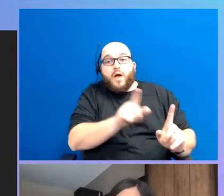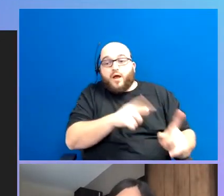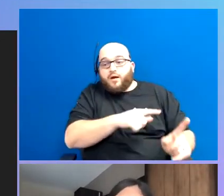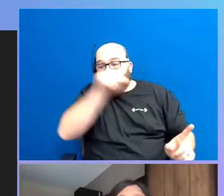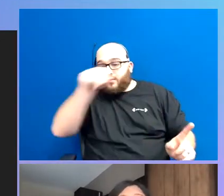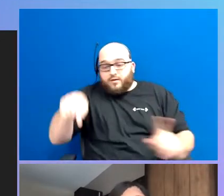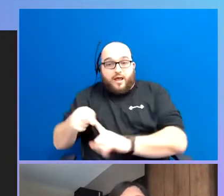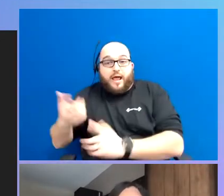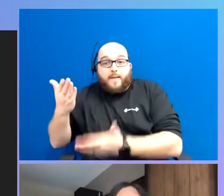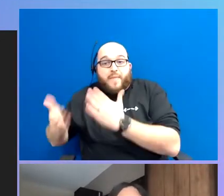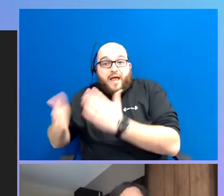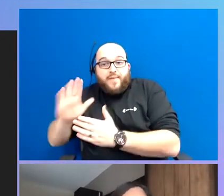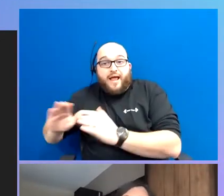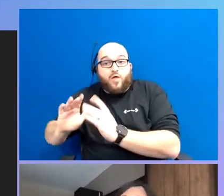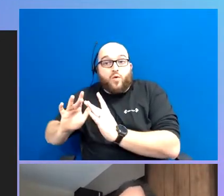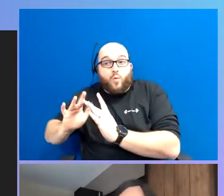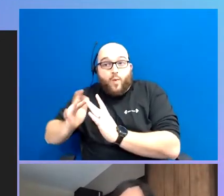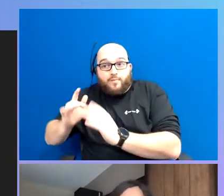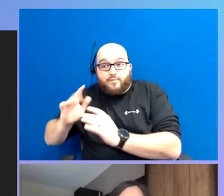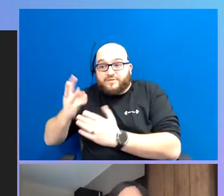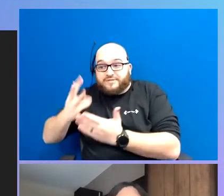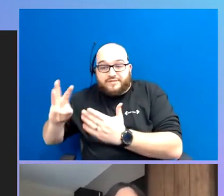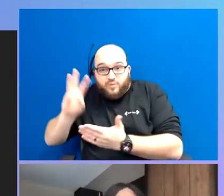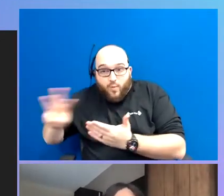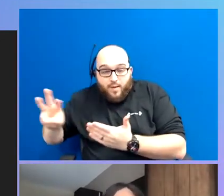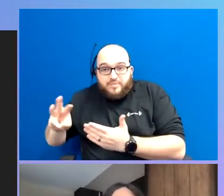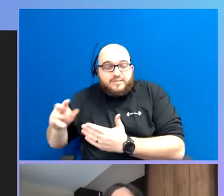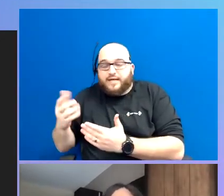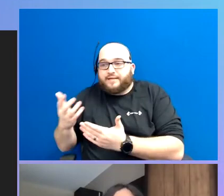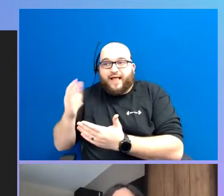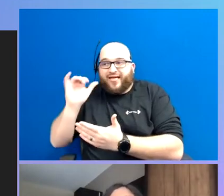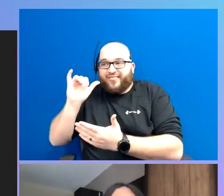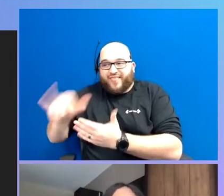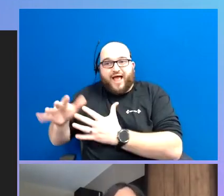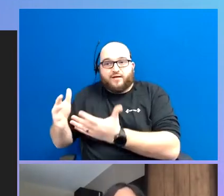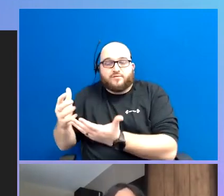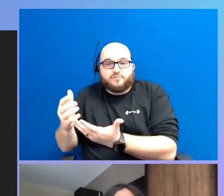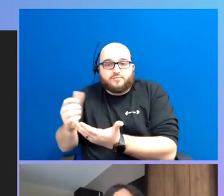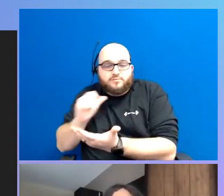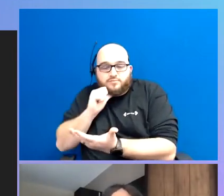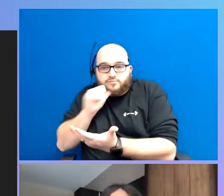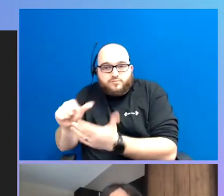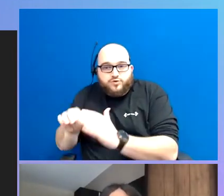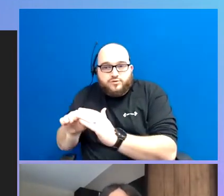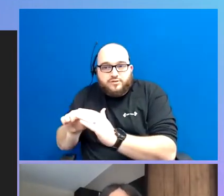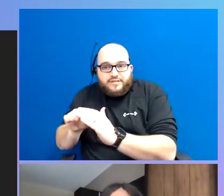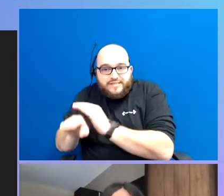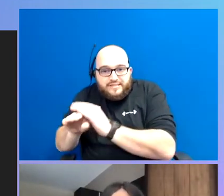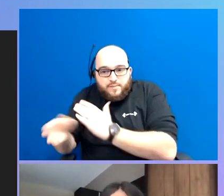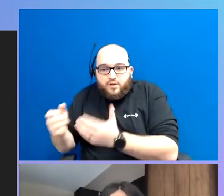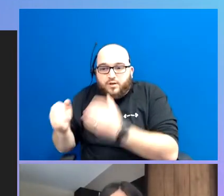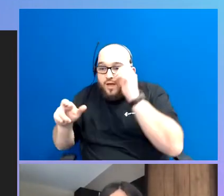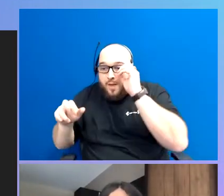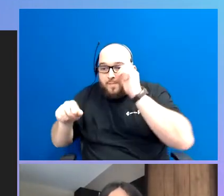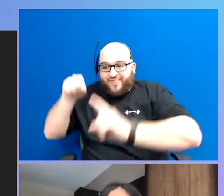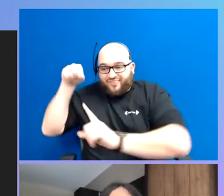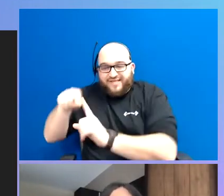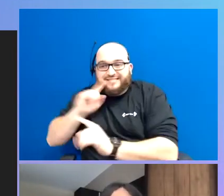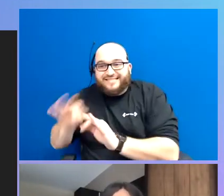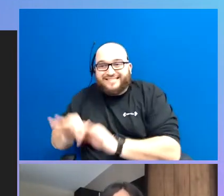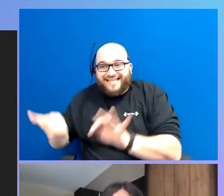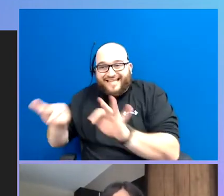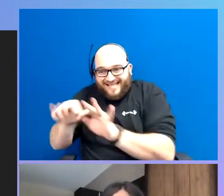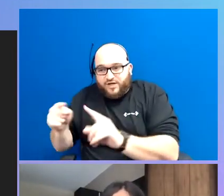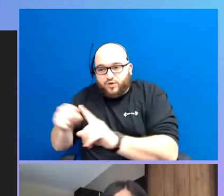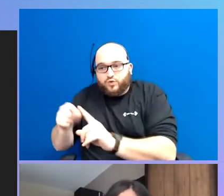there are websites through which they sell, physical locations, things of that nature, all of which are relevant to your user experience and the